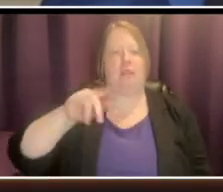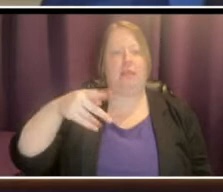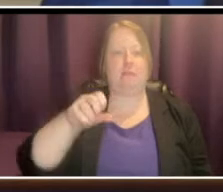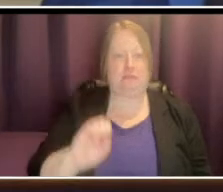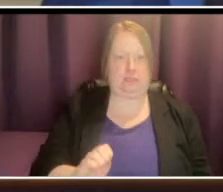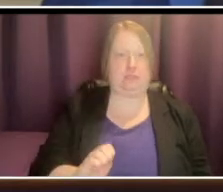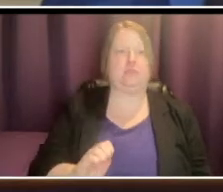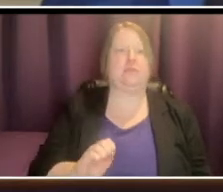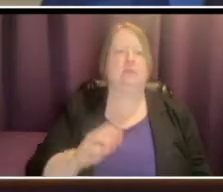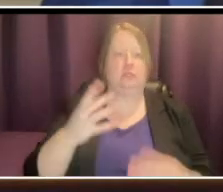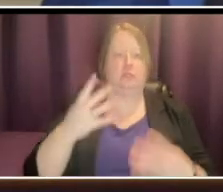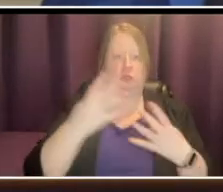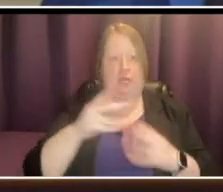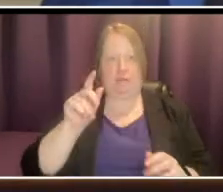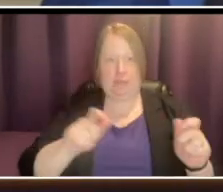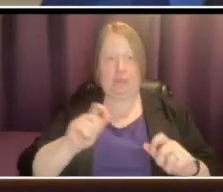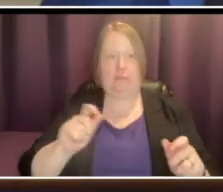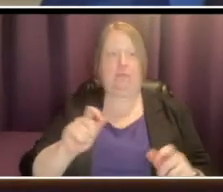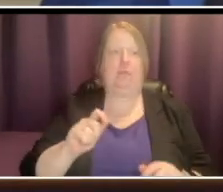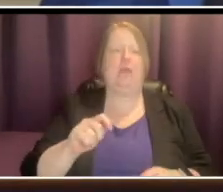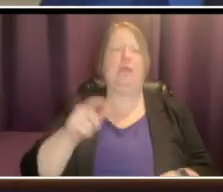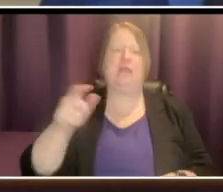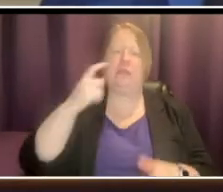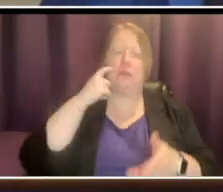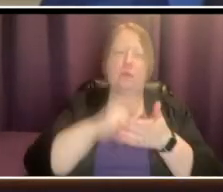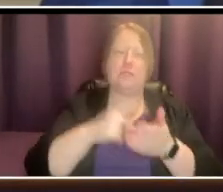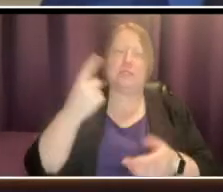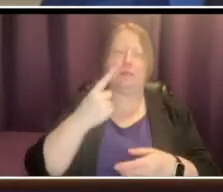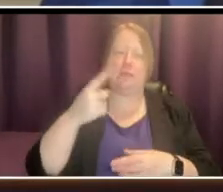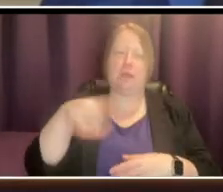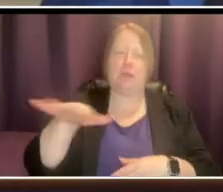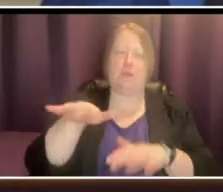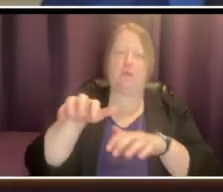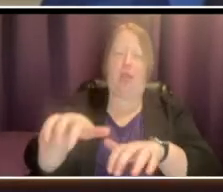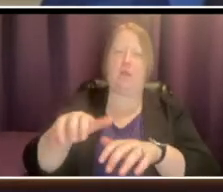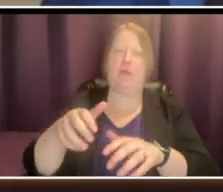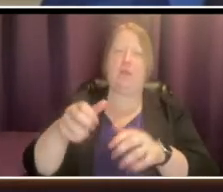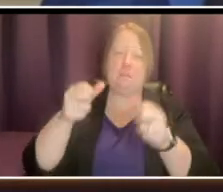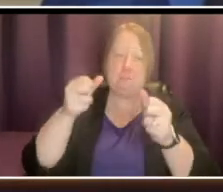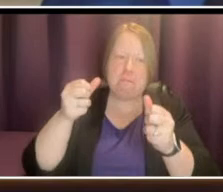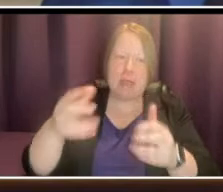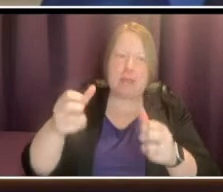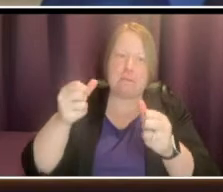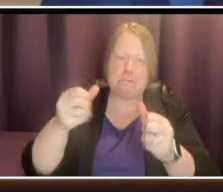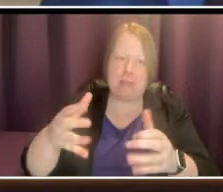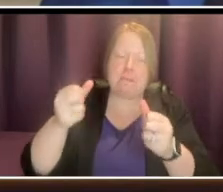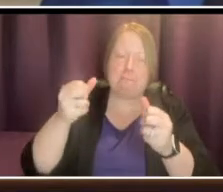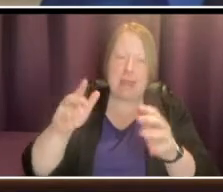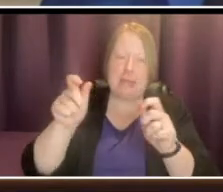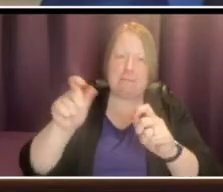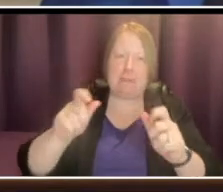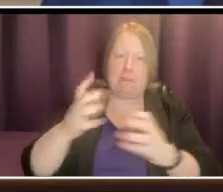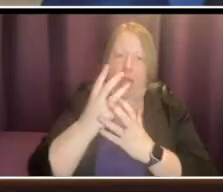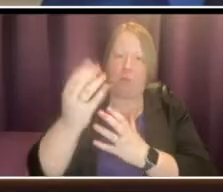thousands of people were outside the rally site, but did not want to go through the magnetometers, the metal